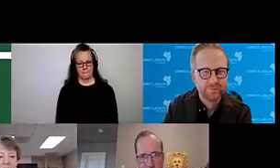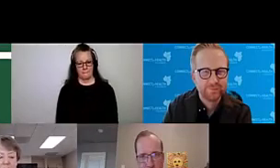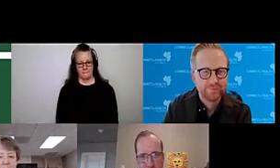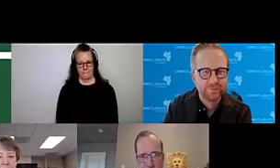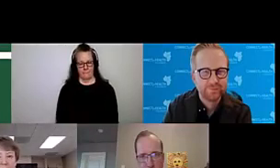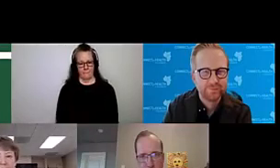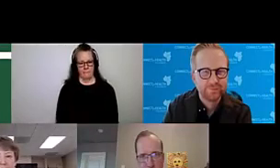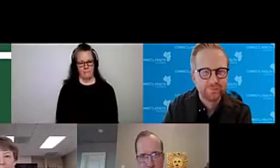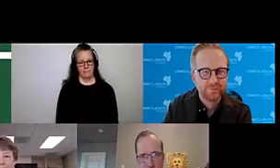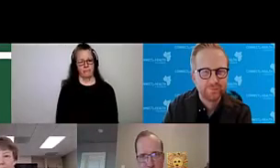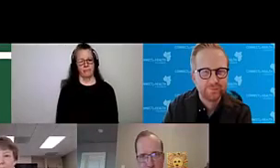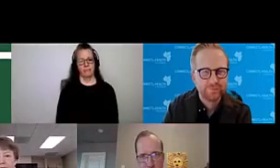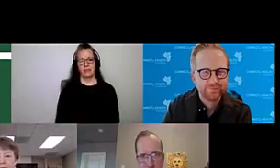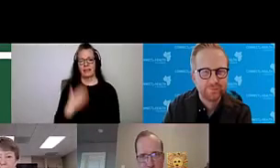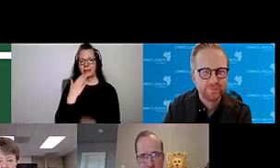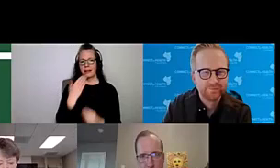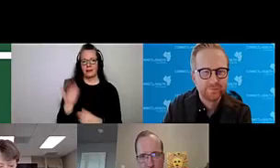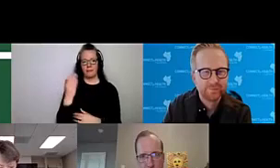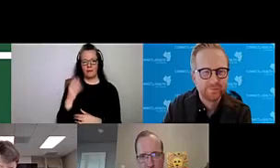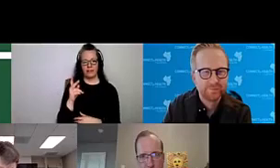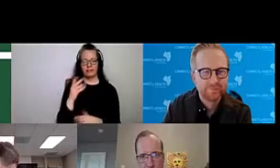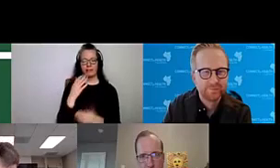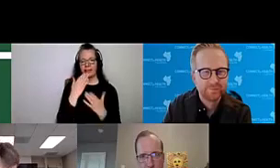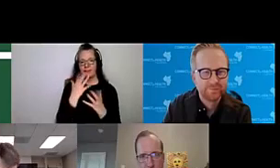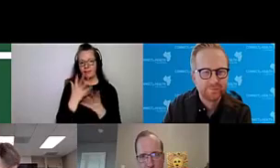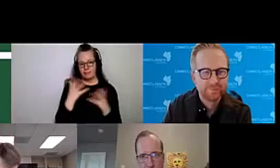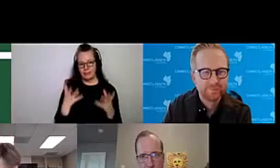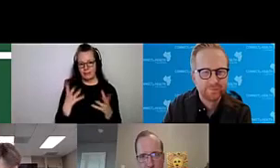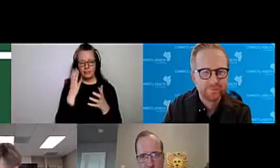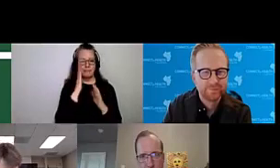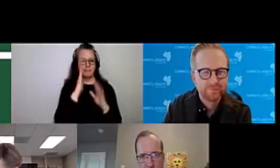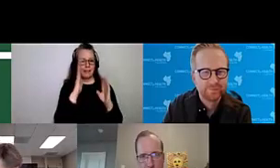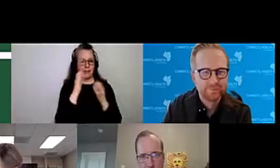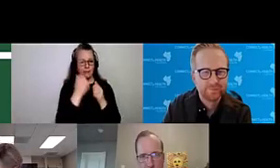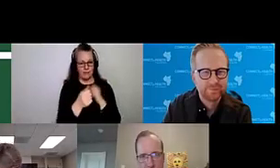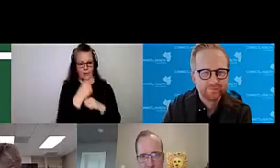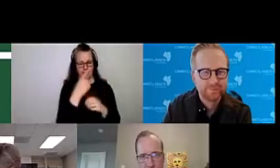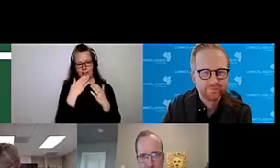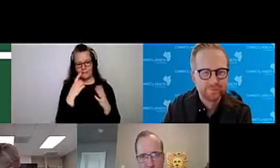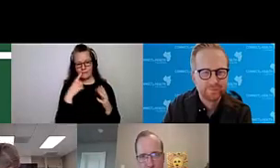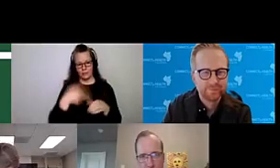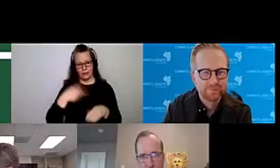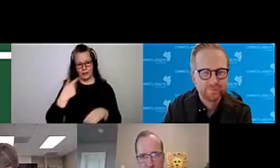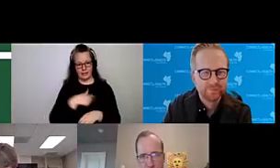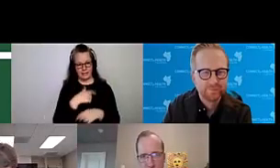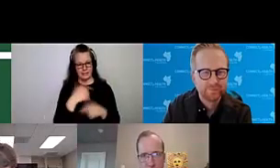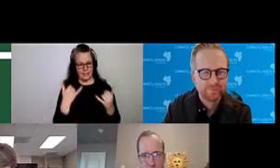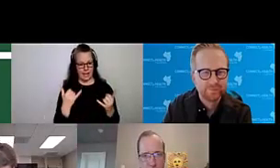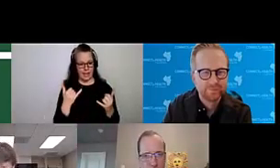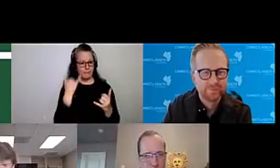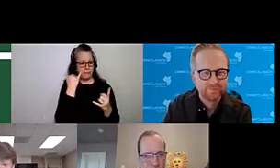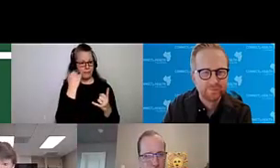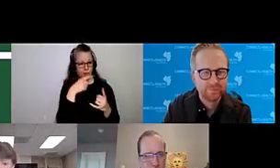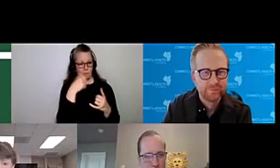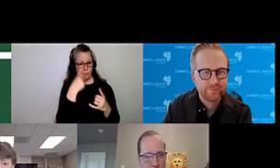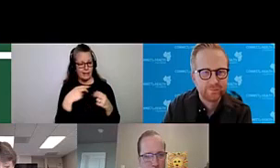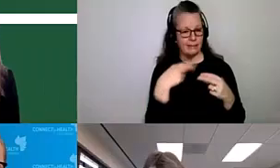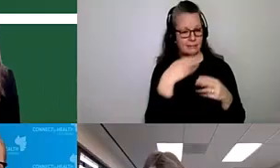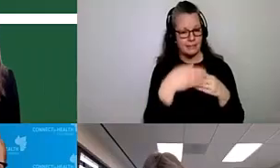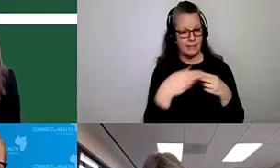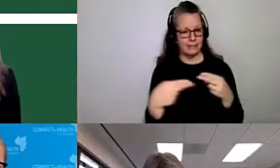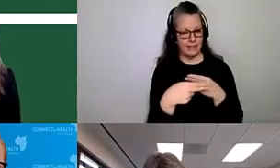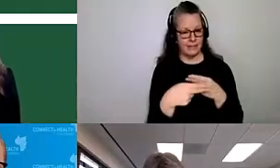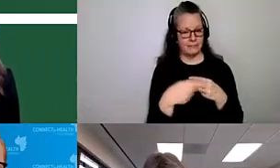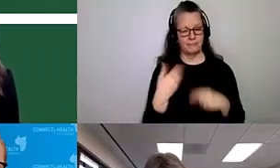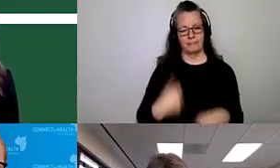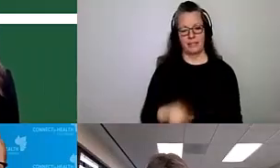Good morning, Kim. Thank you very much. Hello, everyone. Thank you for joining us today. If I could have the next slide, please. My name is